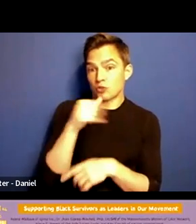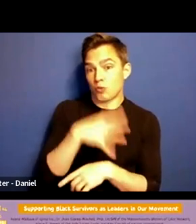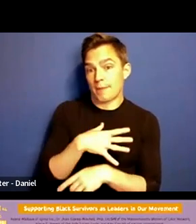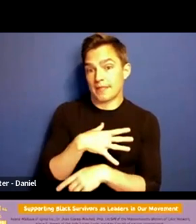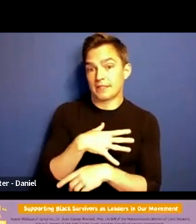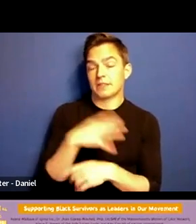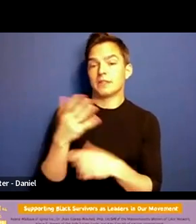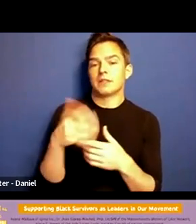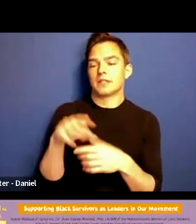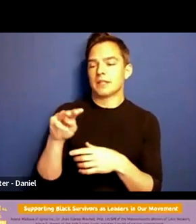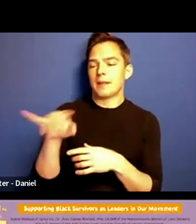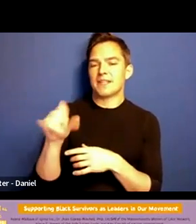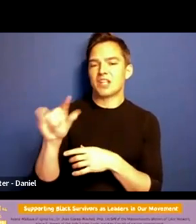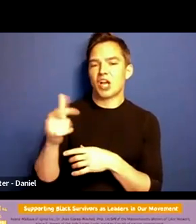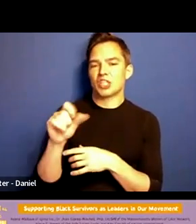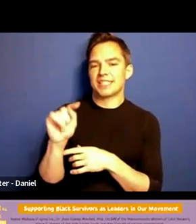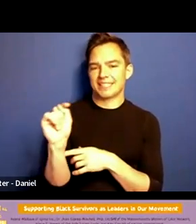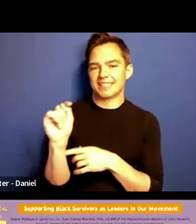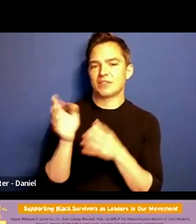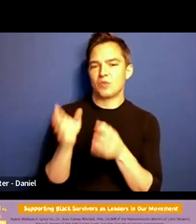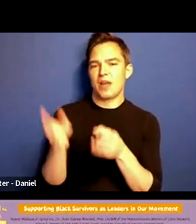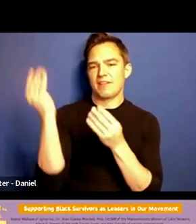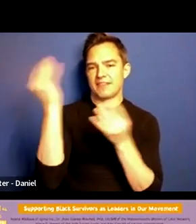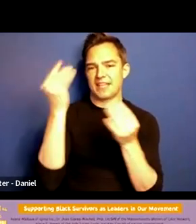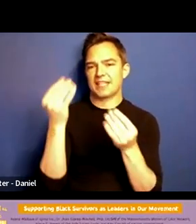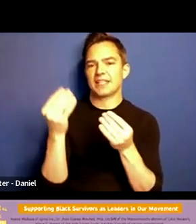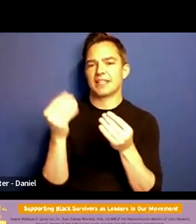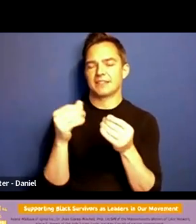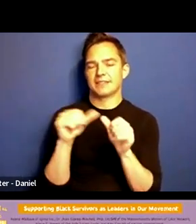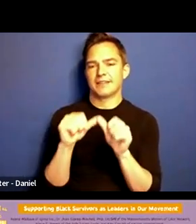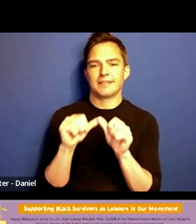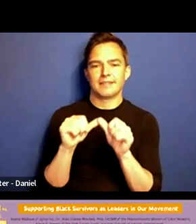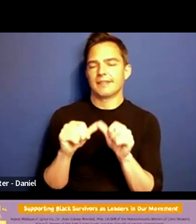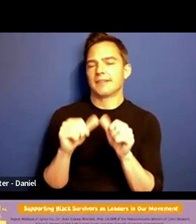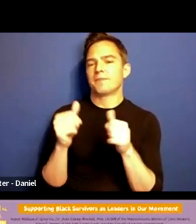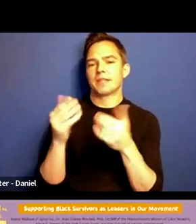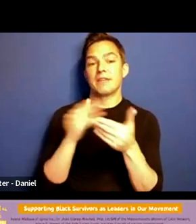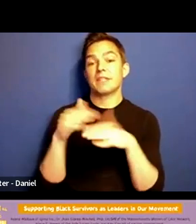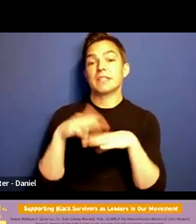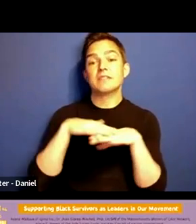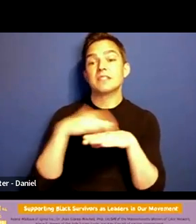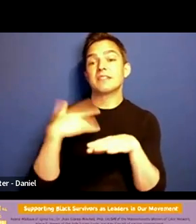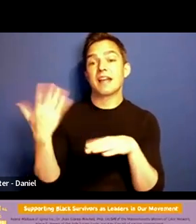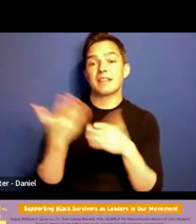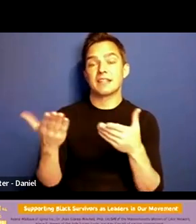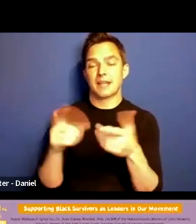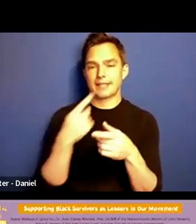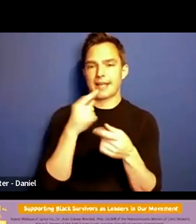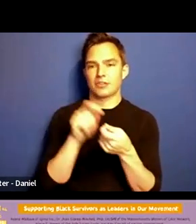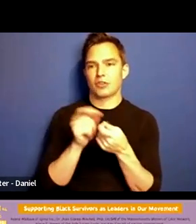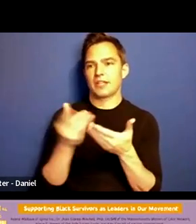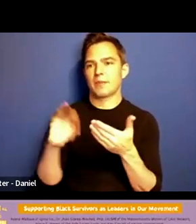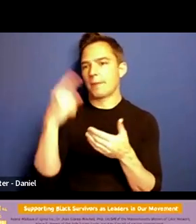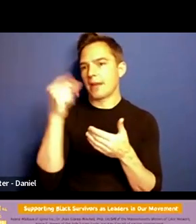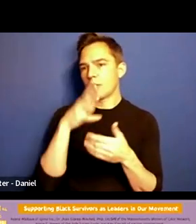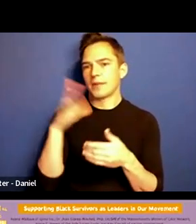these misogynistic ways of thinking and doing even subtle things, right? Saying certain things about the Black woman's